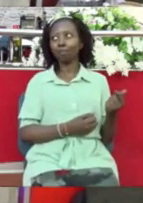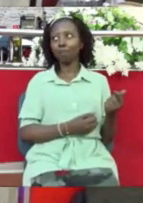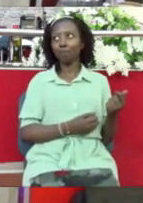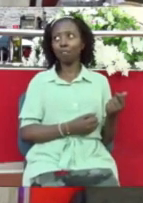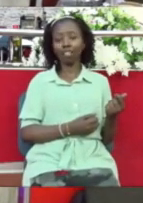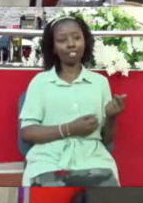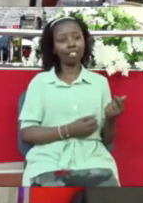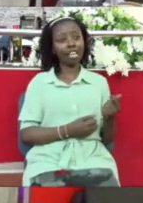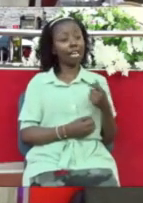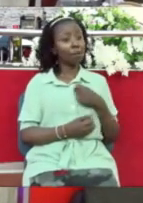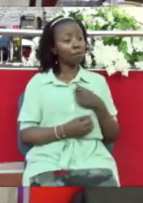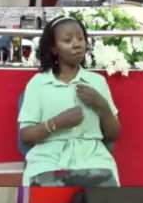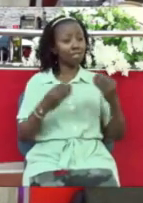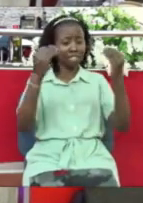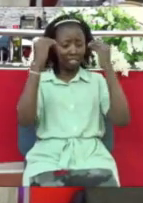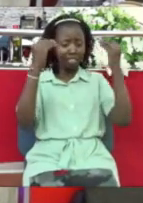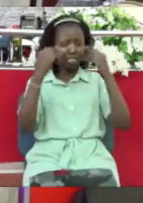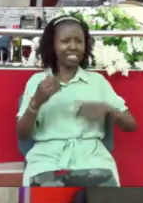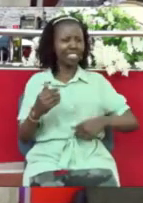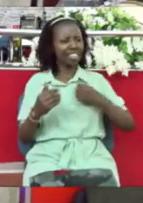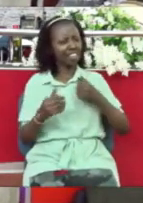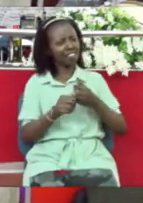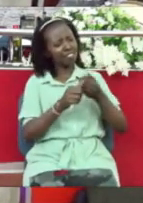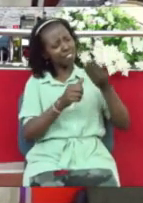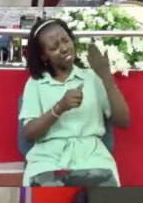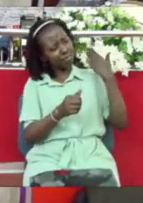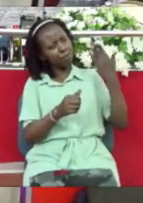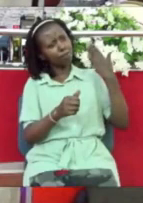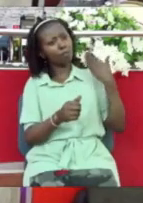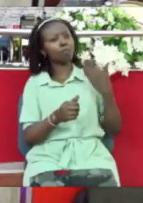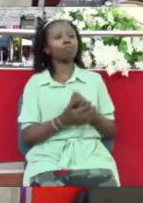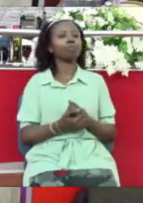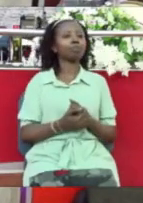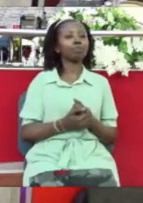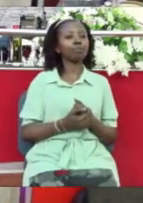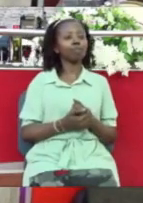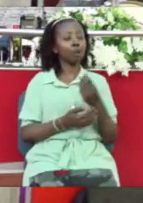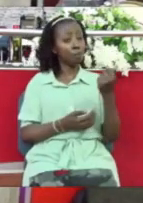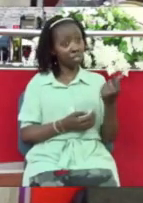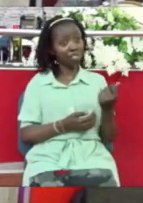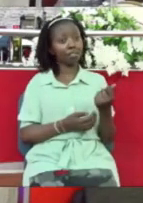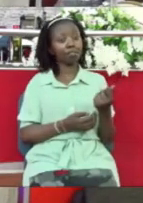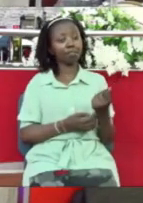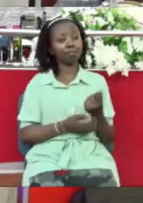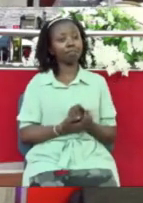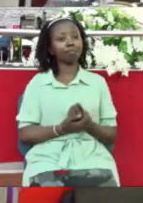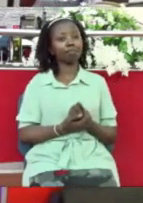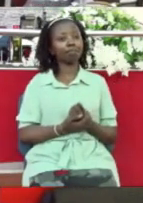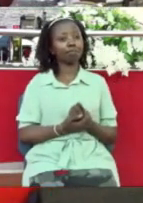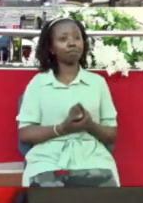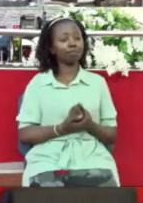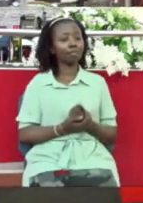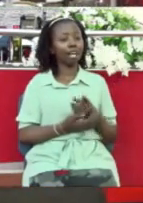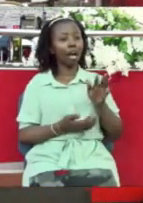Na hiyo nilijifundisha kitambo. And I taught myself this one a long time ago. Pesa. Money. Alice will